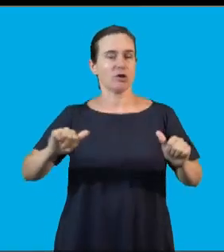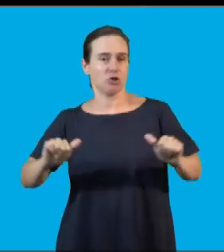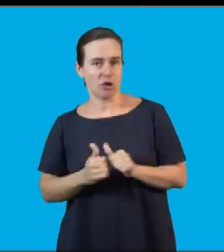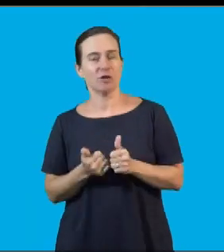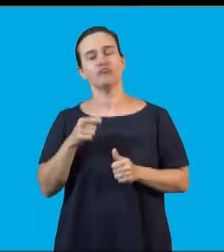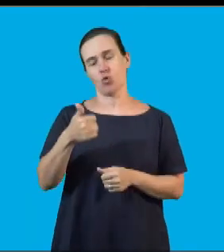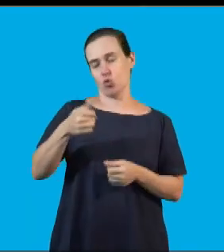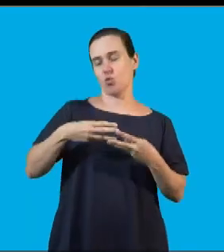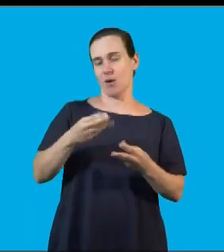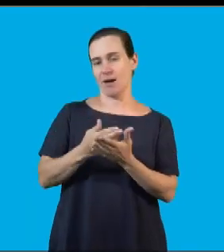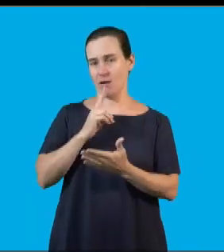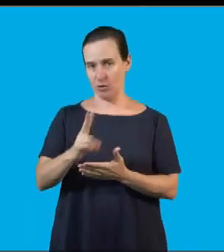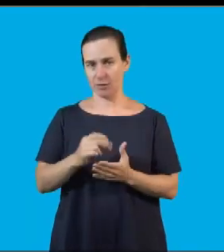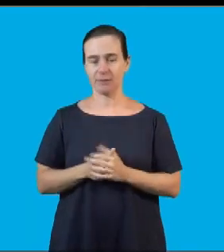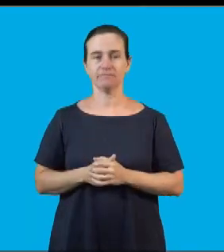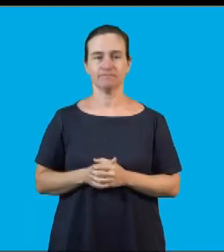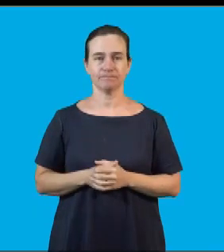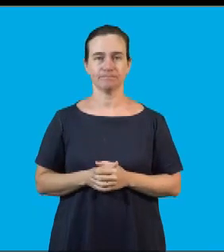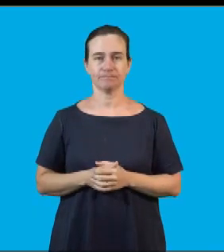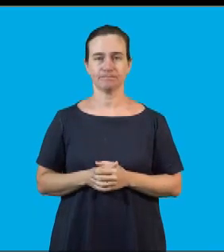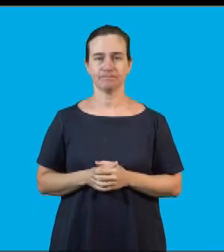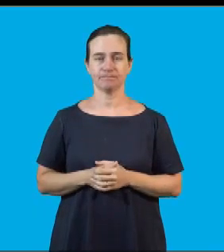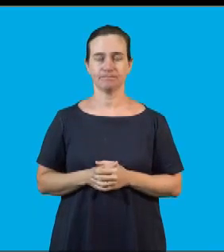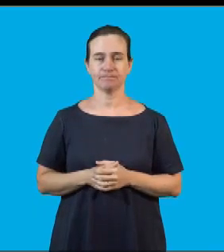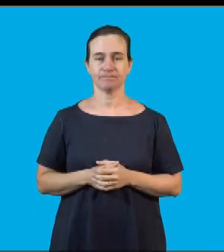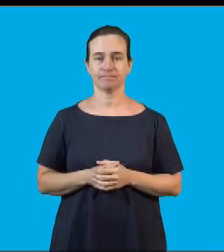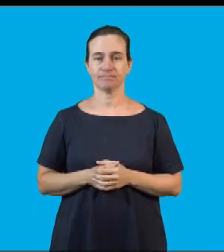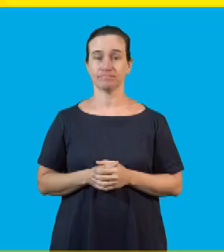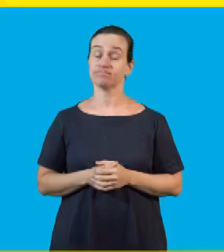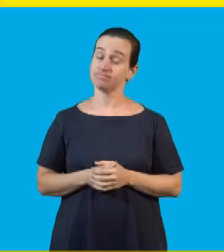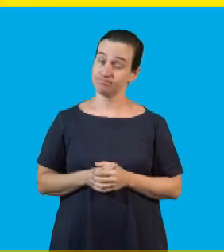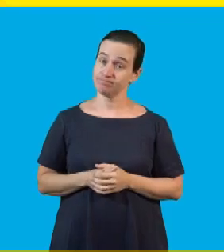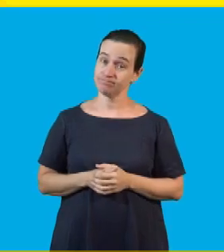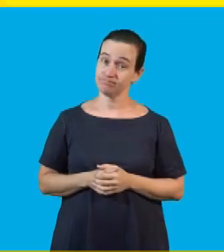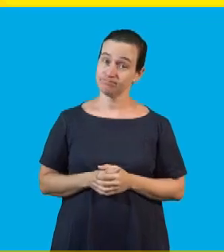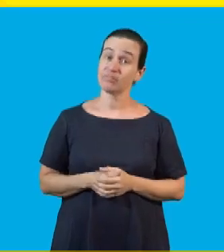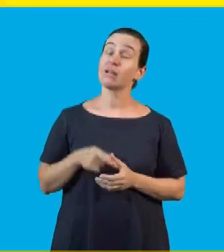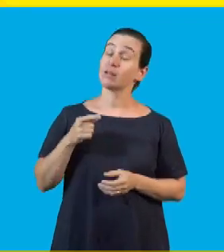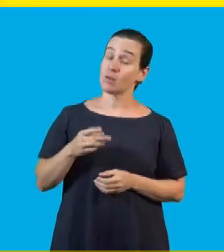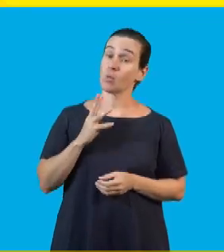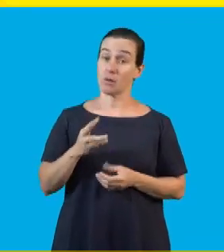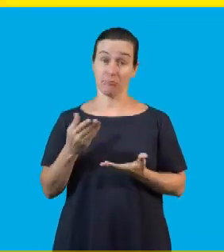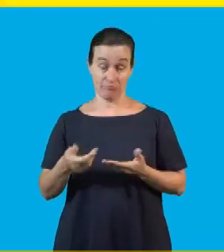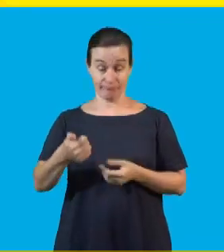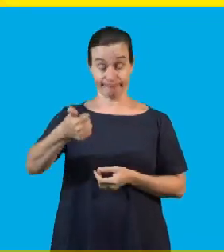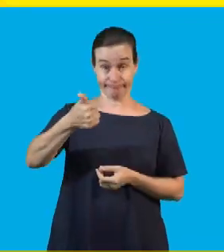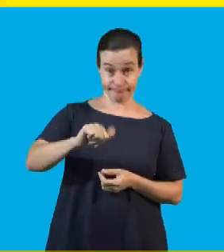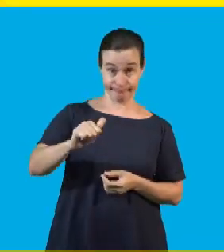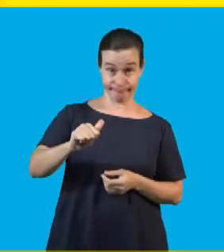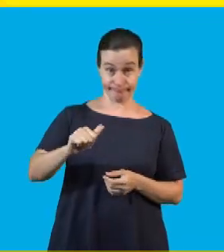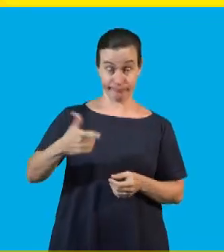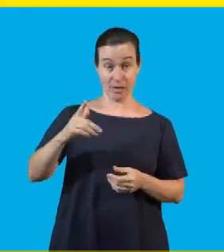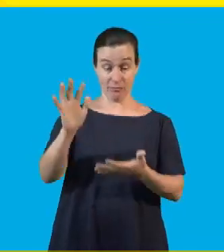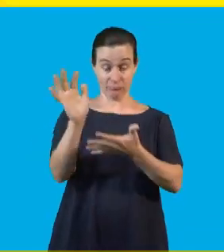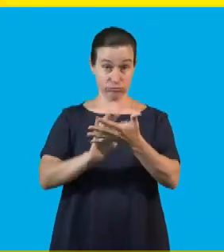way to answer the question that asks about the conclusion. Now, as you are aware, there's also a text